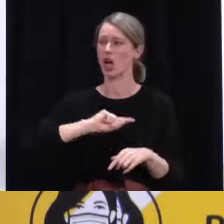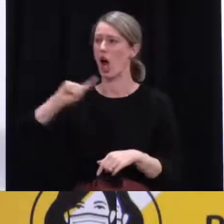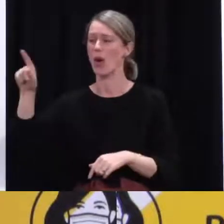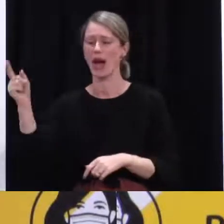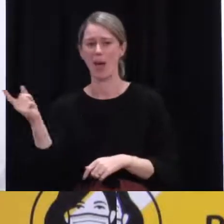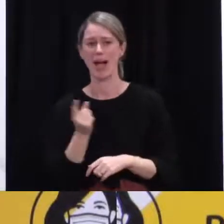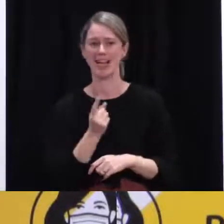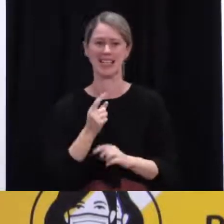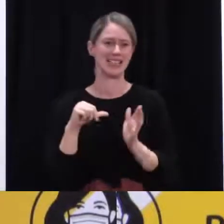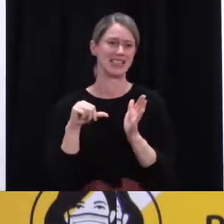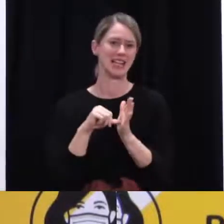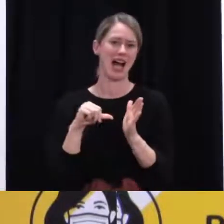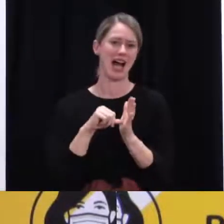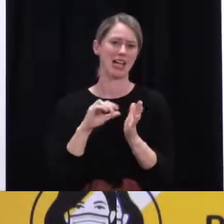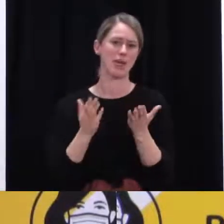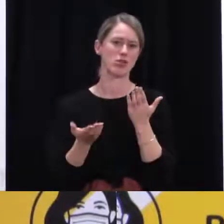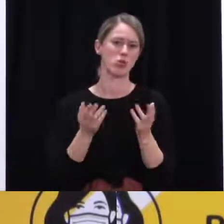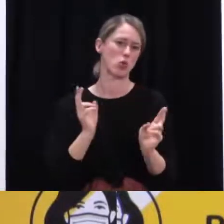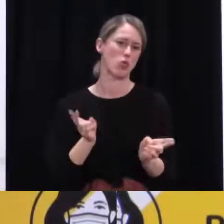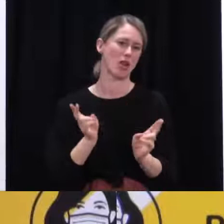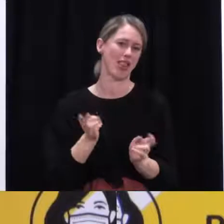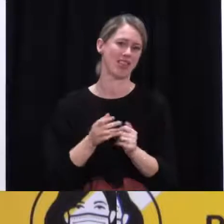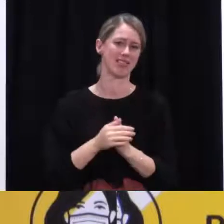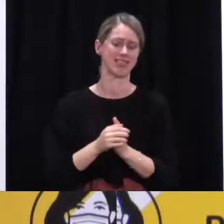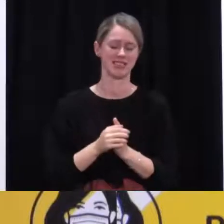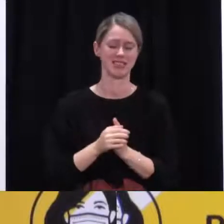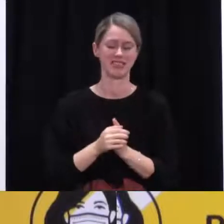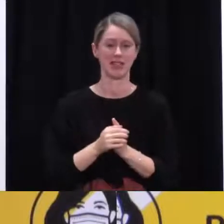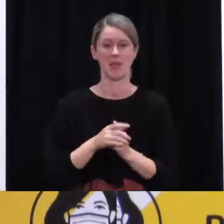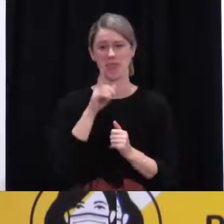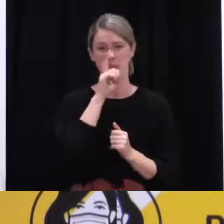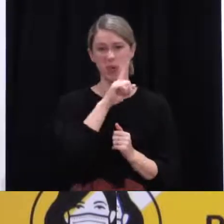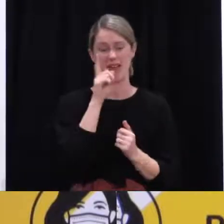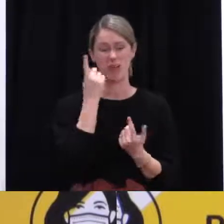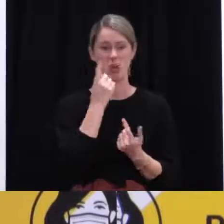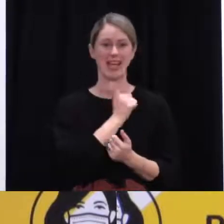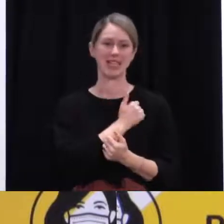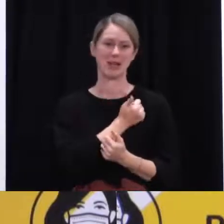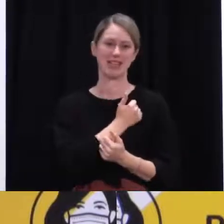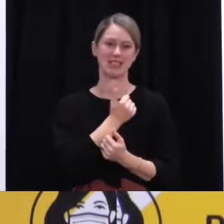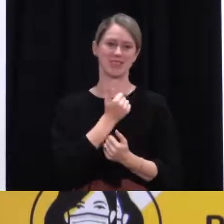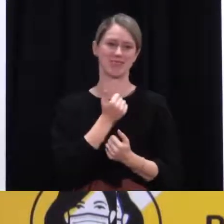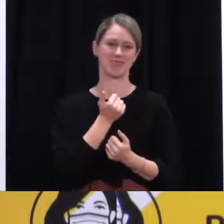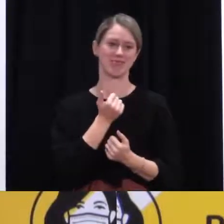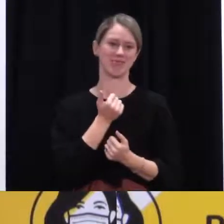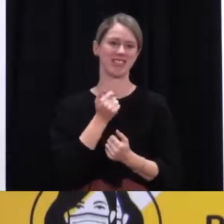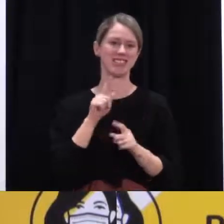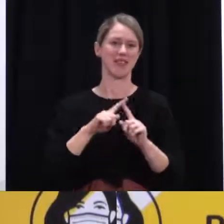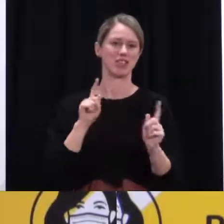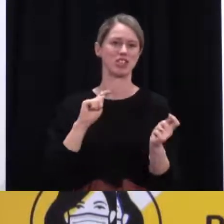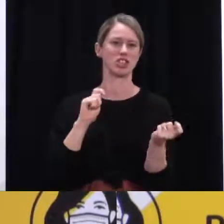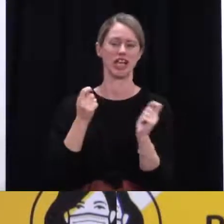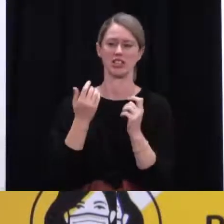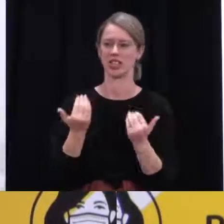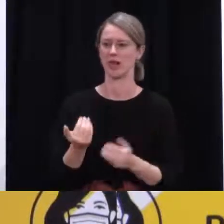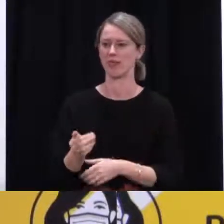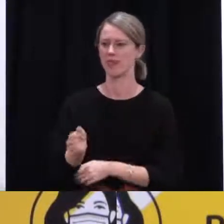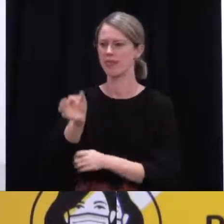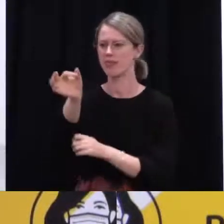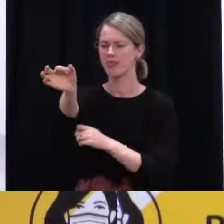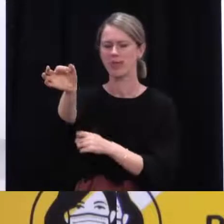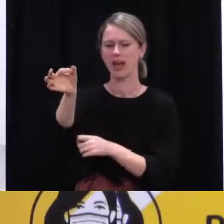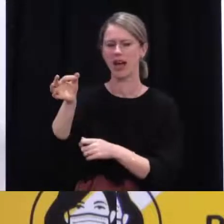global pandemic than it would be in normal times. And so people need to be realistic about that. I'll come on to that. I'll come on to that. Update on what the